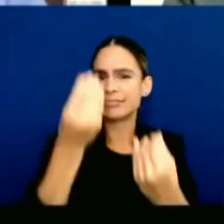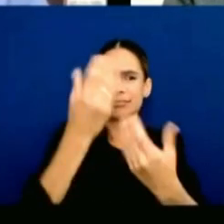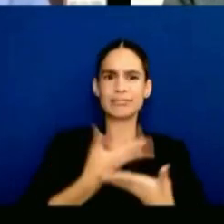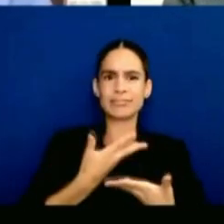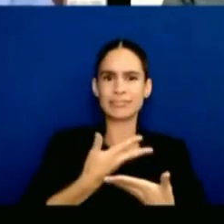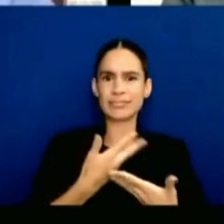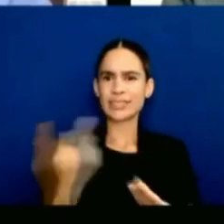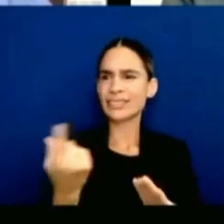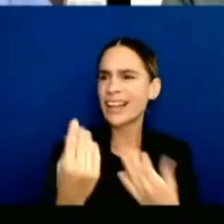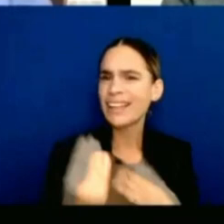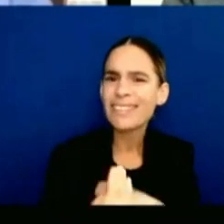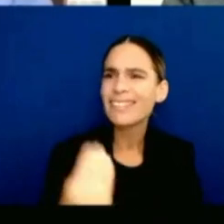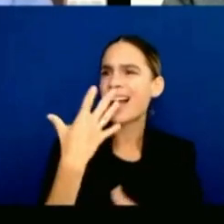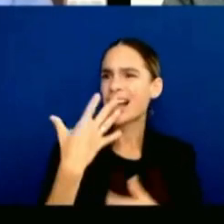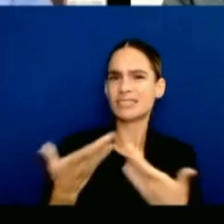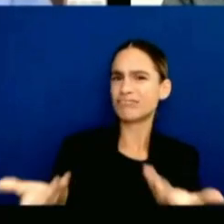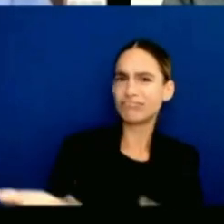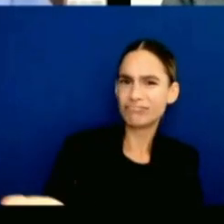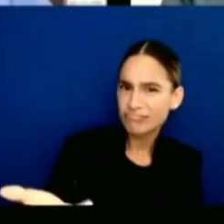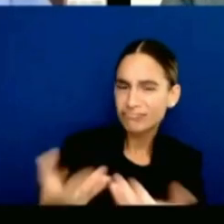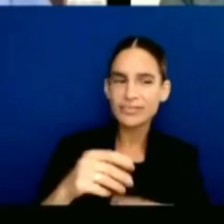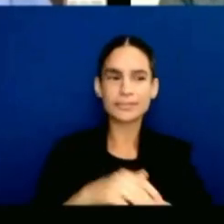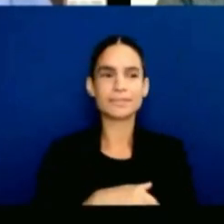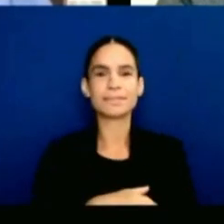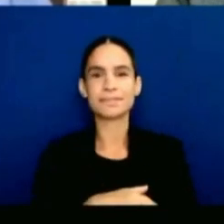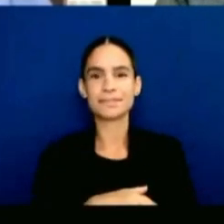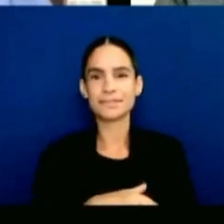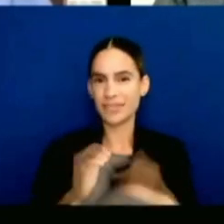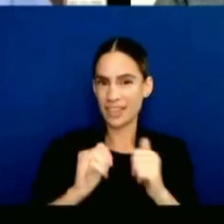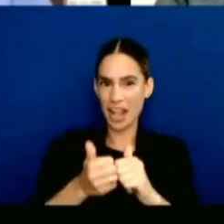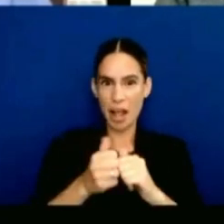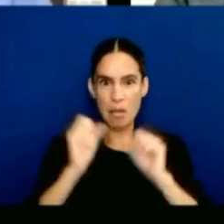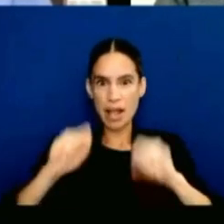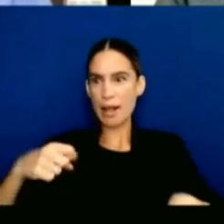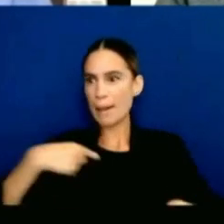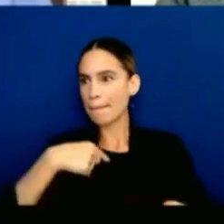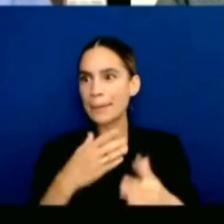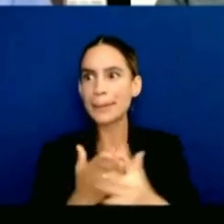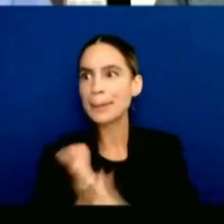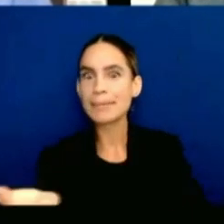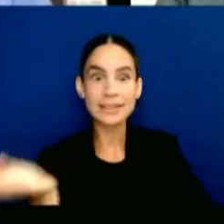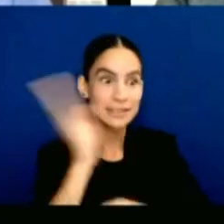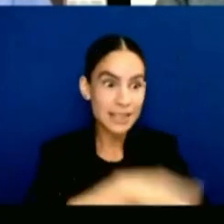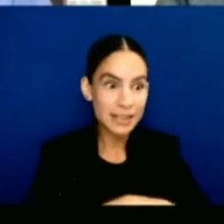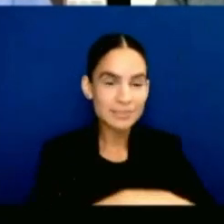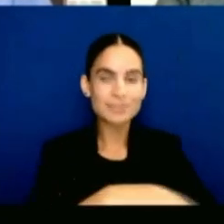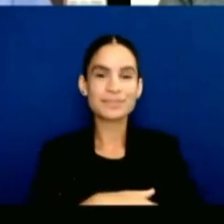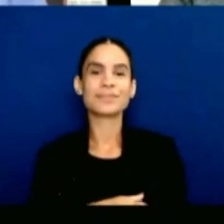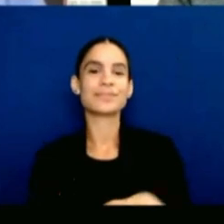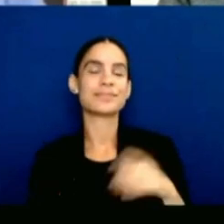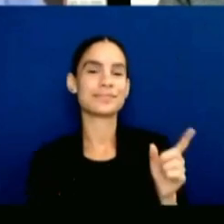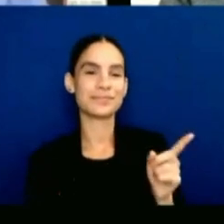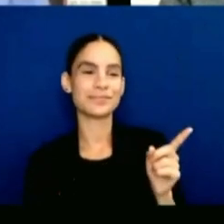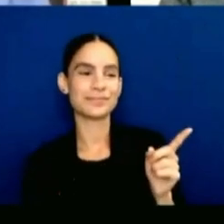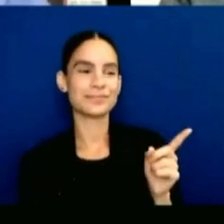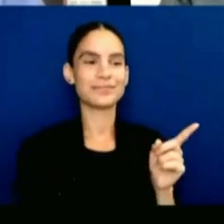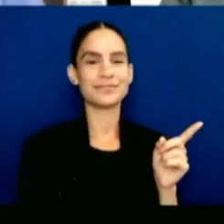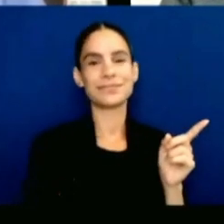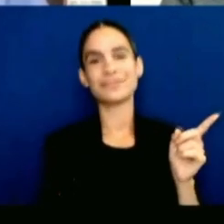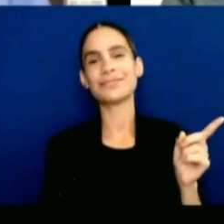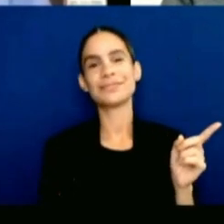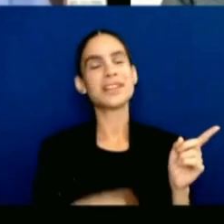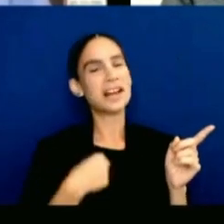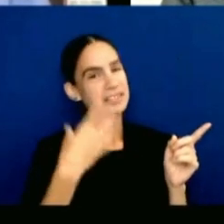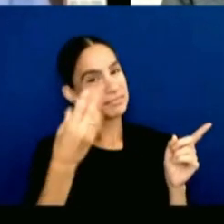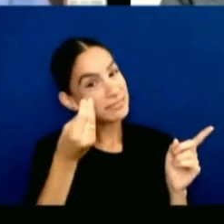going to be a better time for us? You know, Francis, I could say, as I'm sure you can, as a public